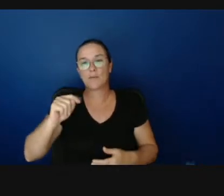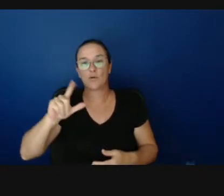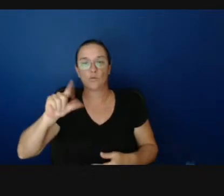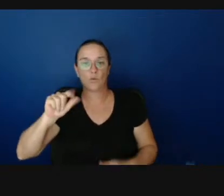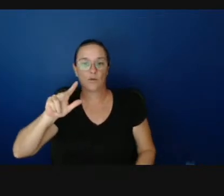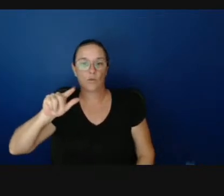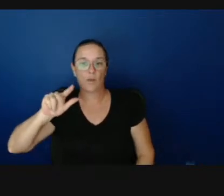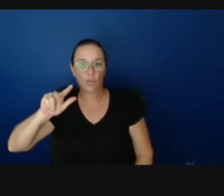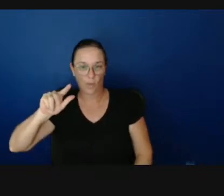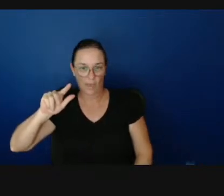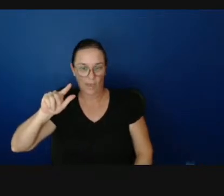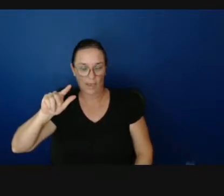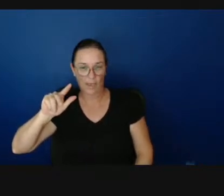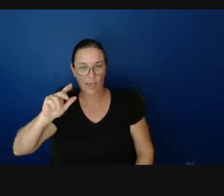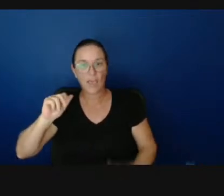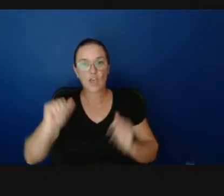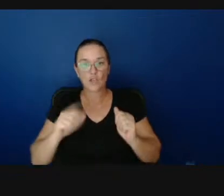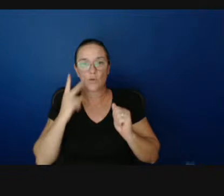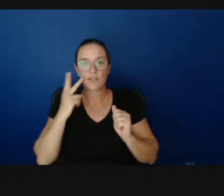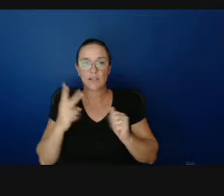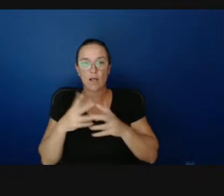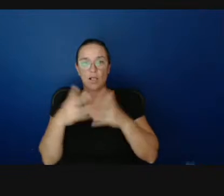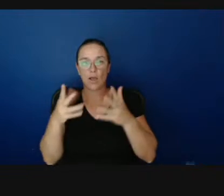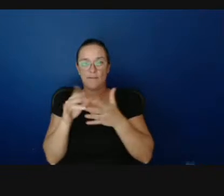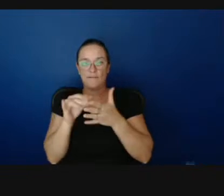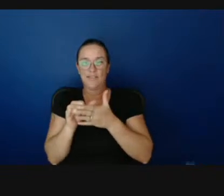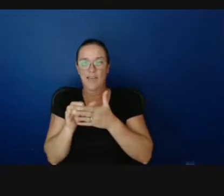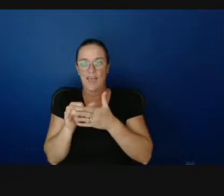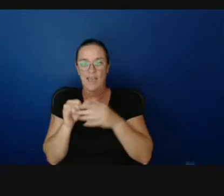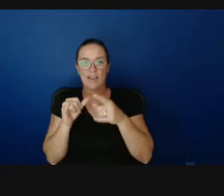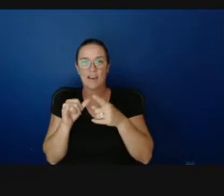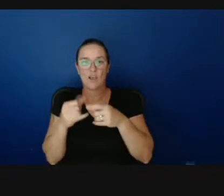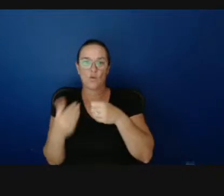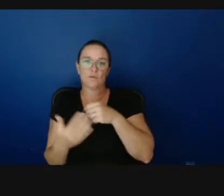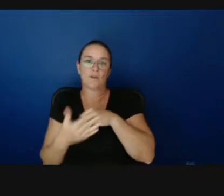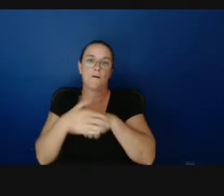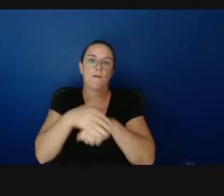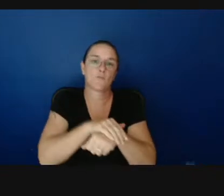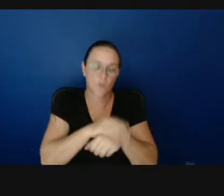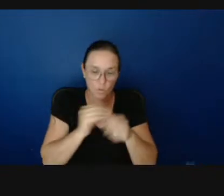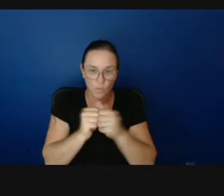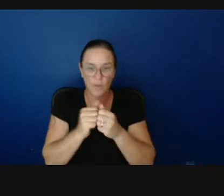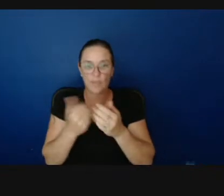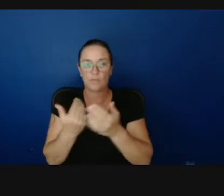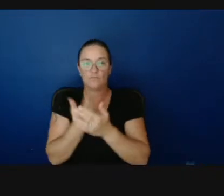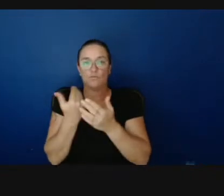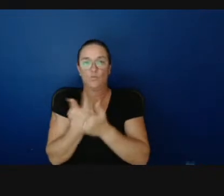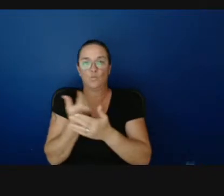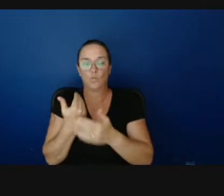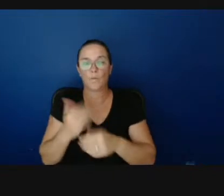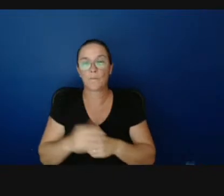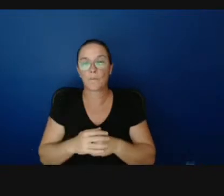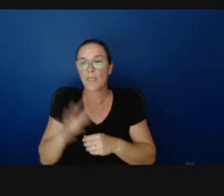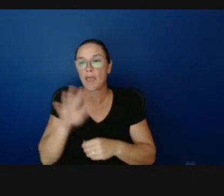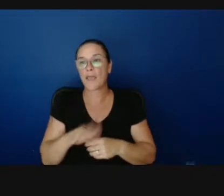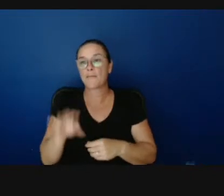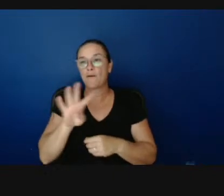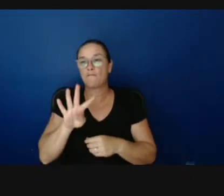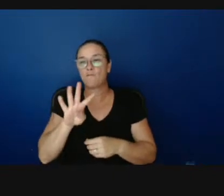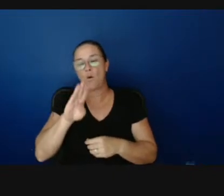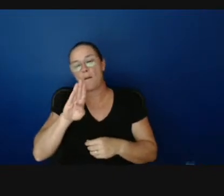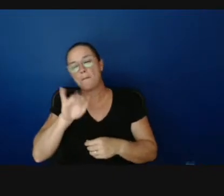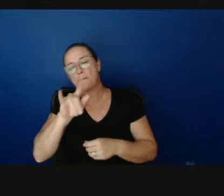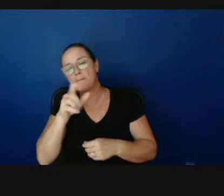eruption within the summit. So you can see that a lot of that material got covered with lava, this more recent lava. About 4 billion gallons was